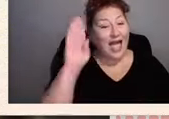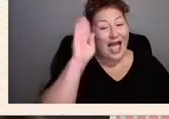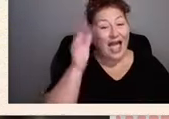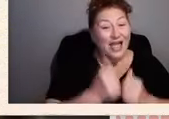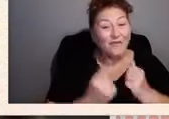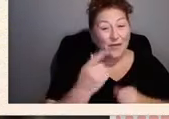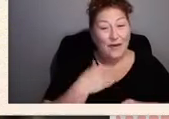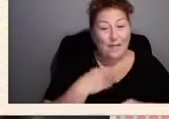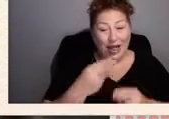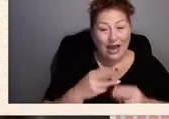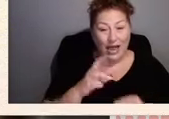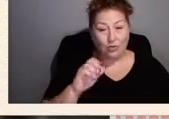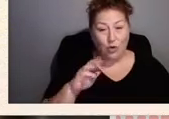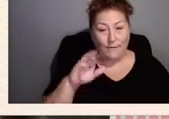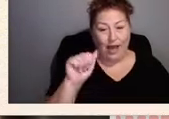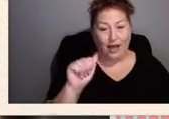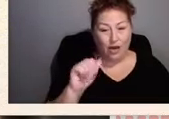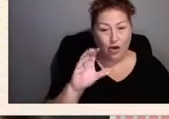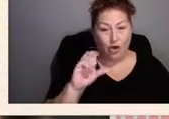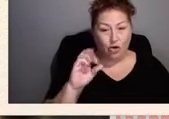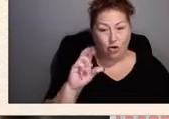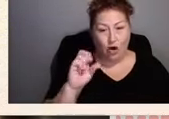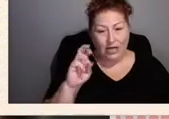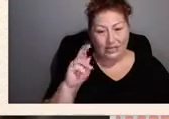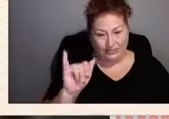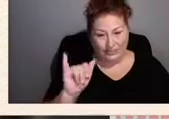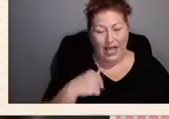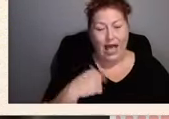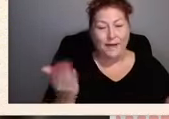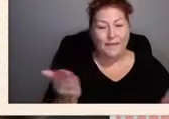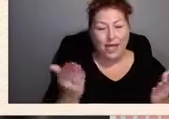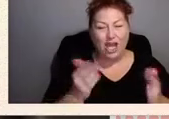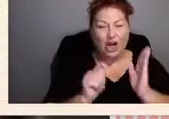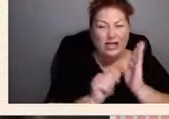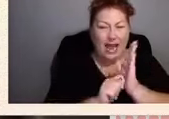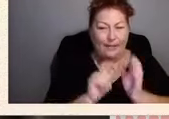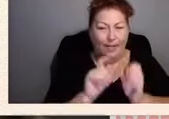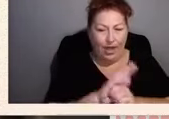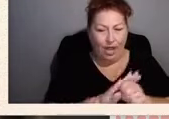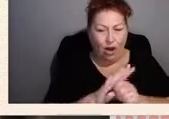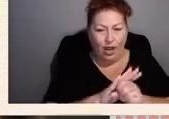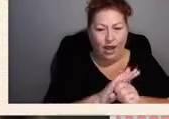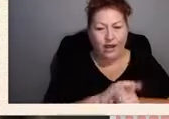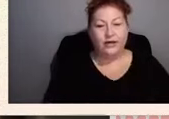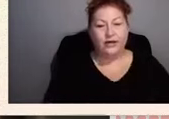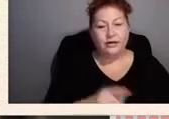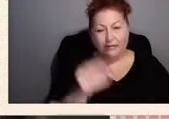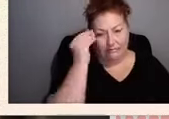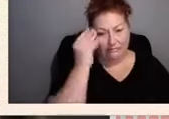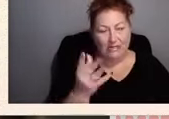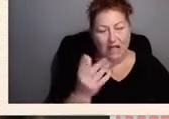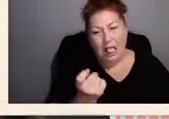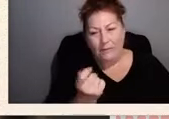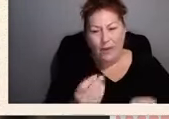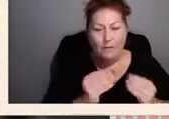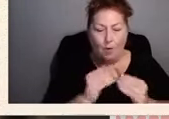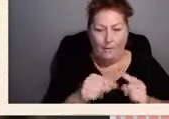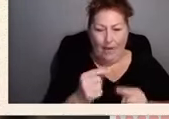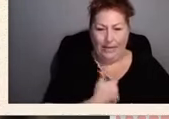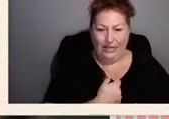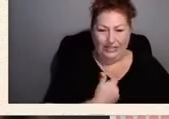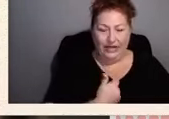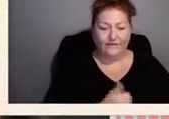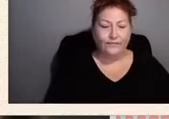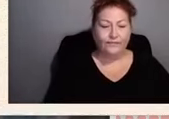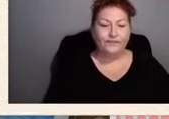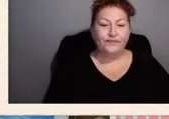Rebecca Crosby. I am here in the Tampa area. And so that you know a little bit more about me,